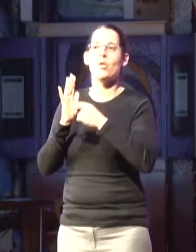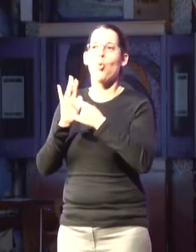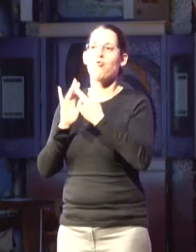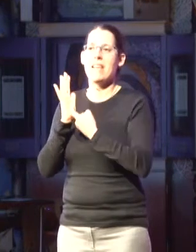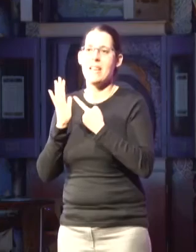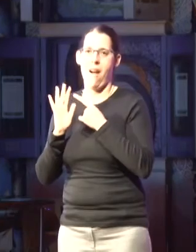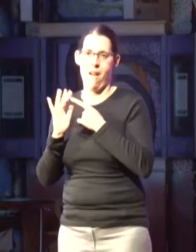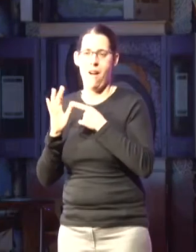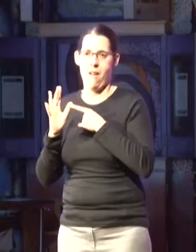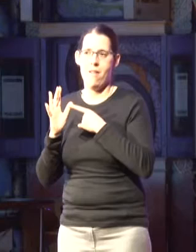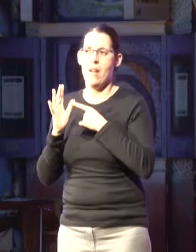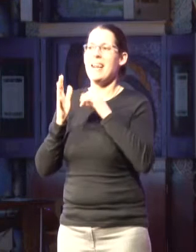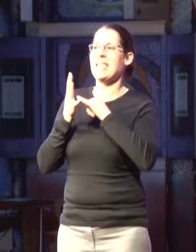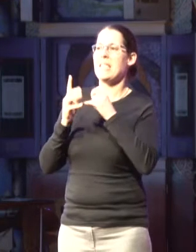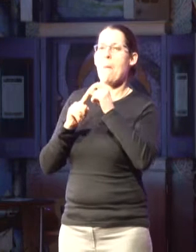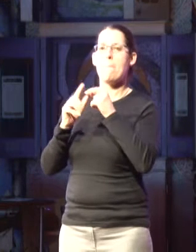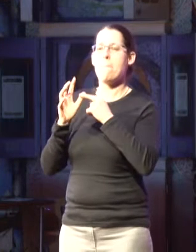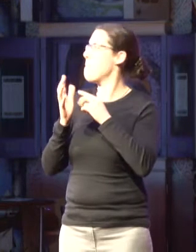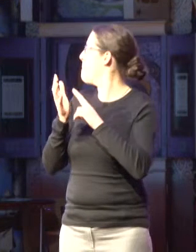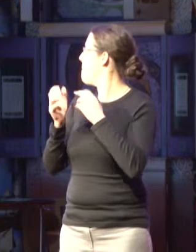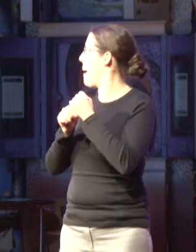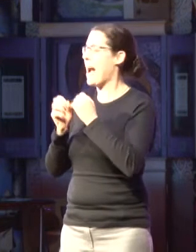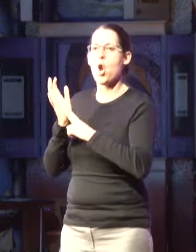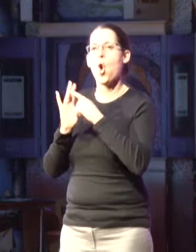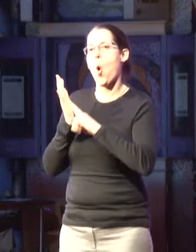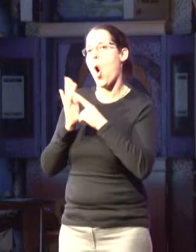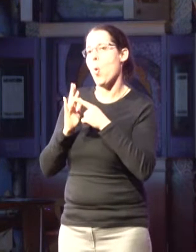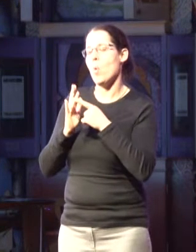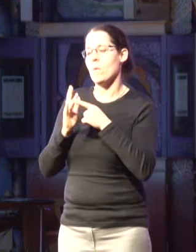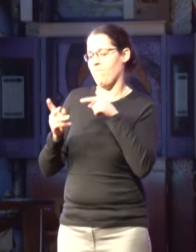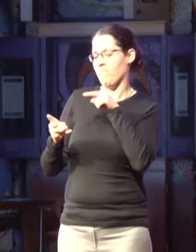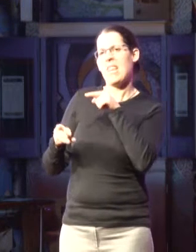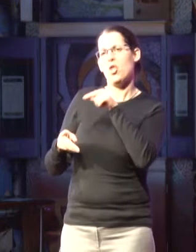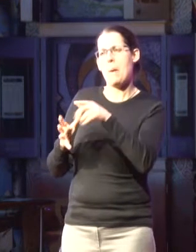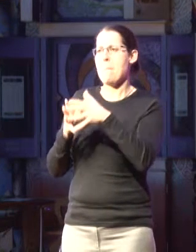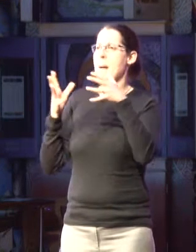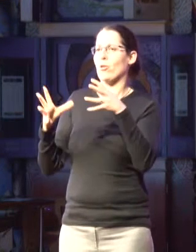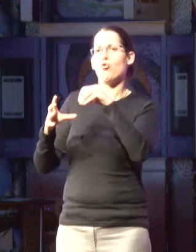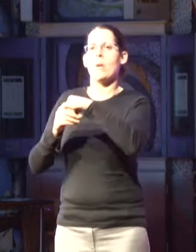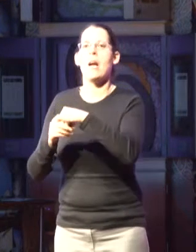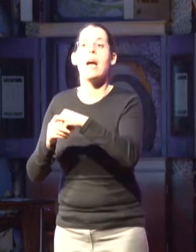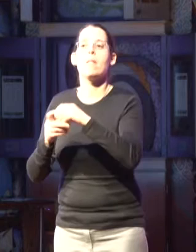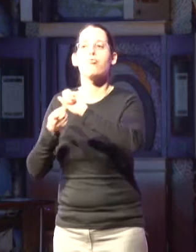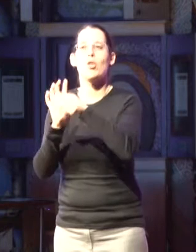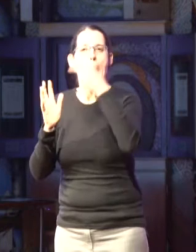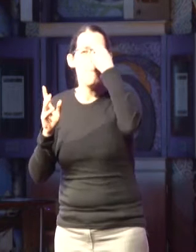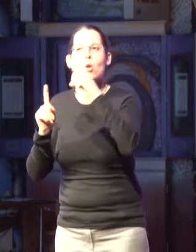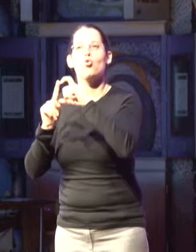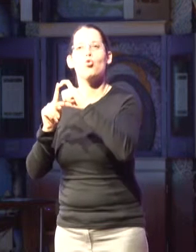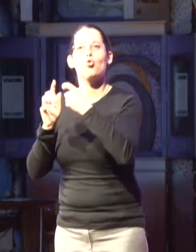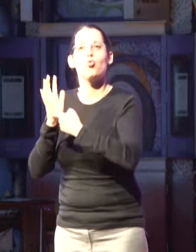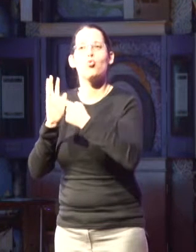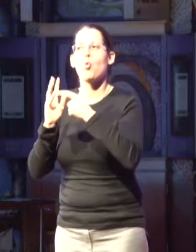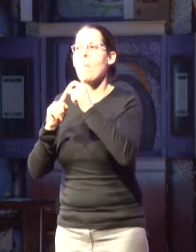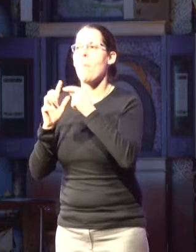and she has been a major contributor in the Drupal project, something that's near and dear to my heart, having spent many,